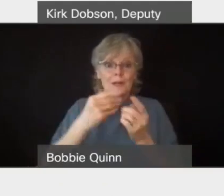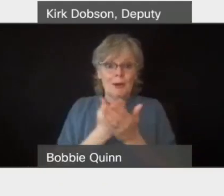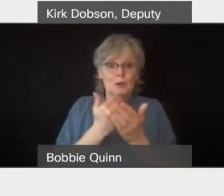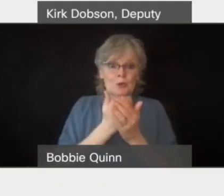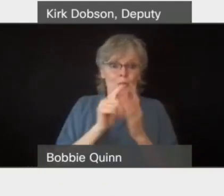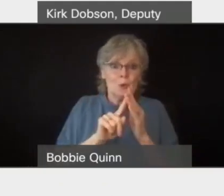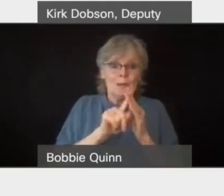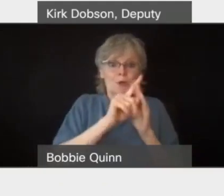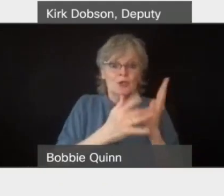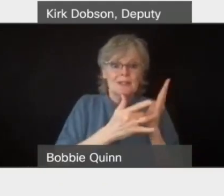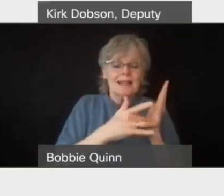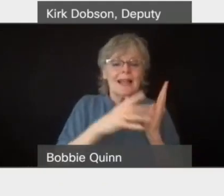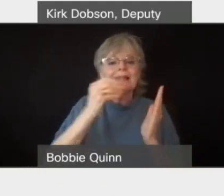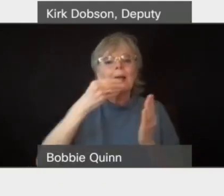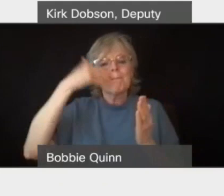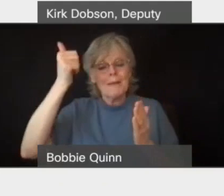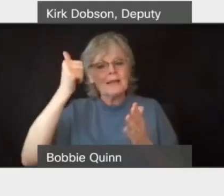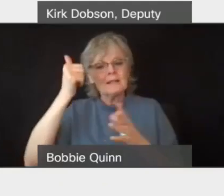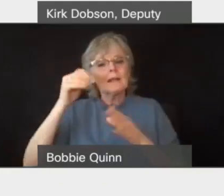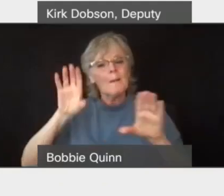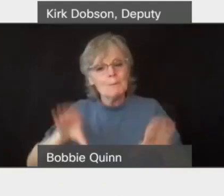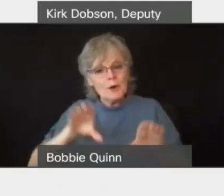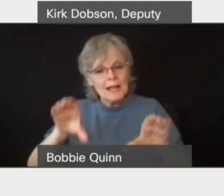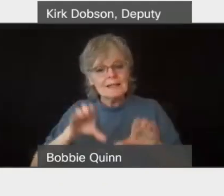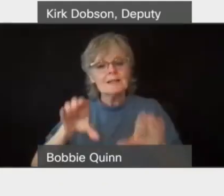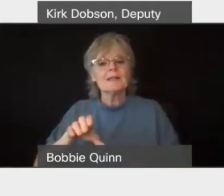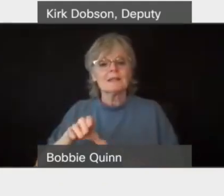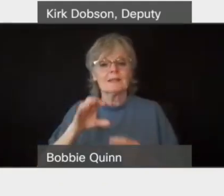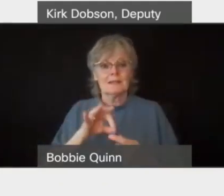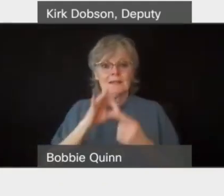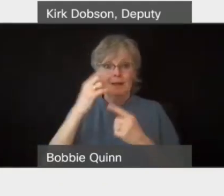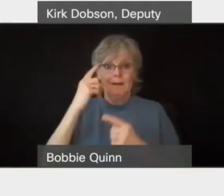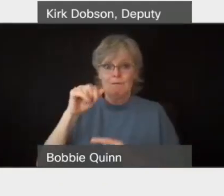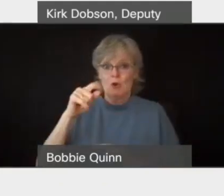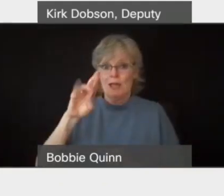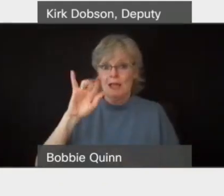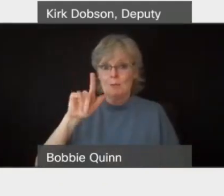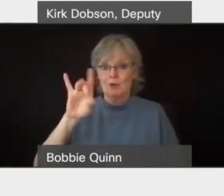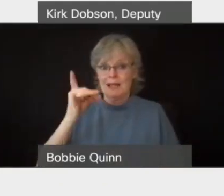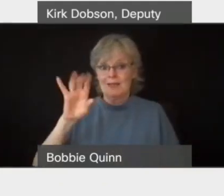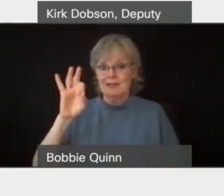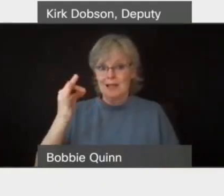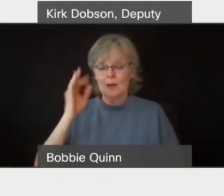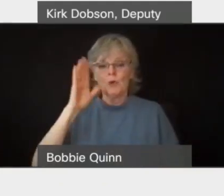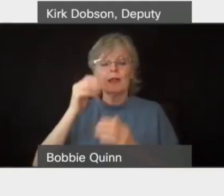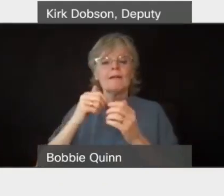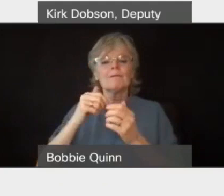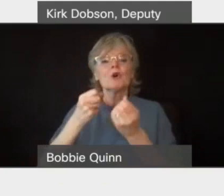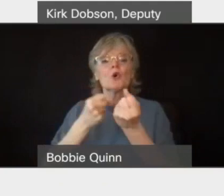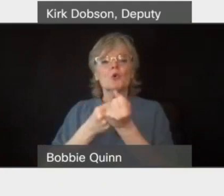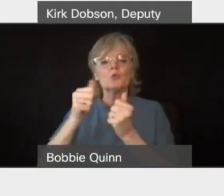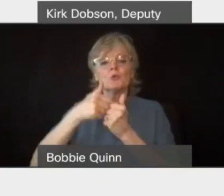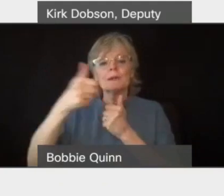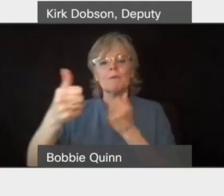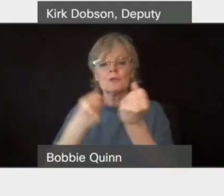best practices. In particular, for April 8th and 9th, we'll have remote supports part 1 and